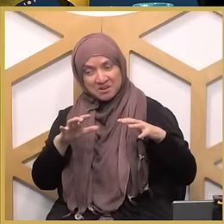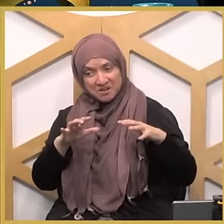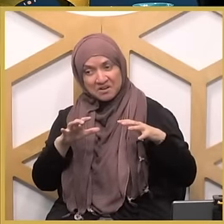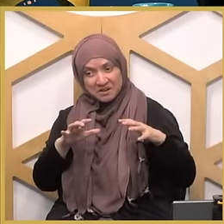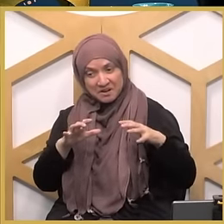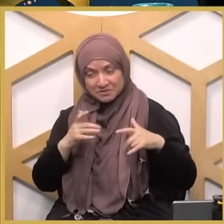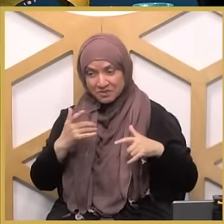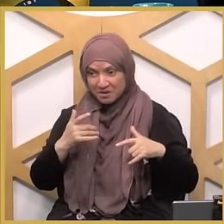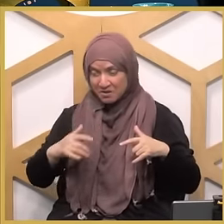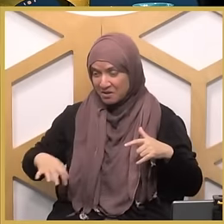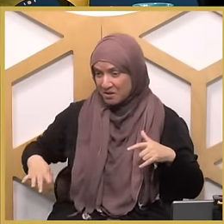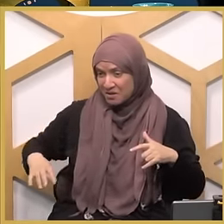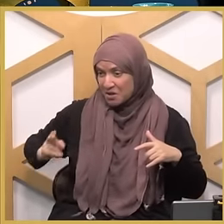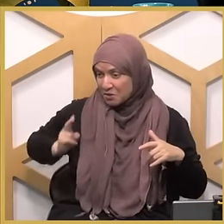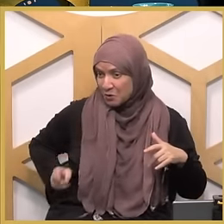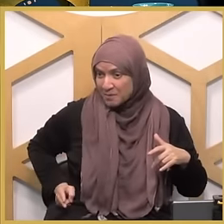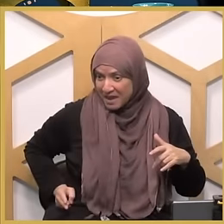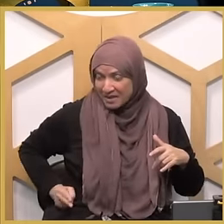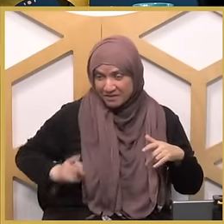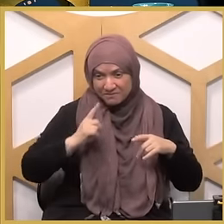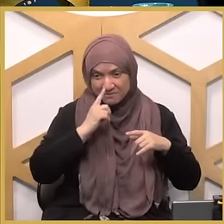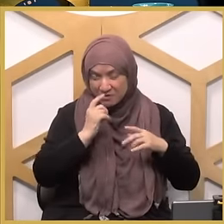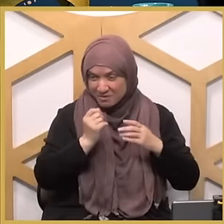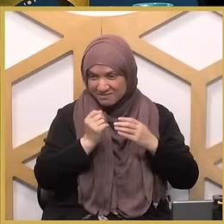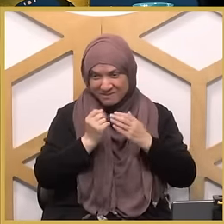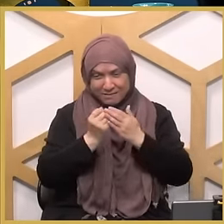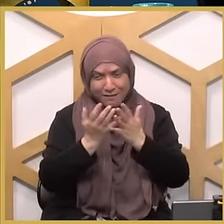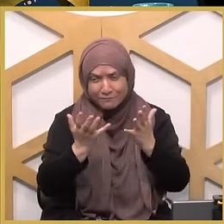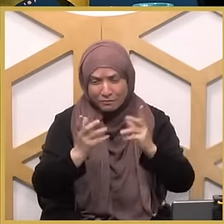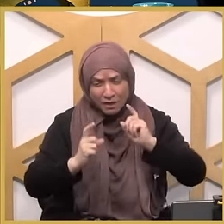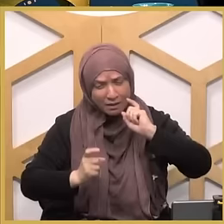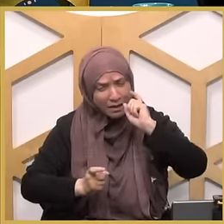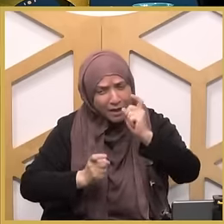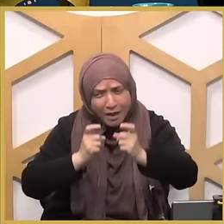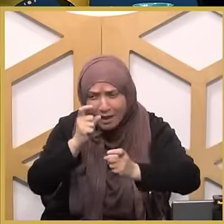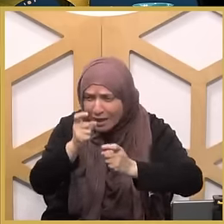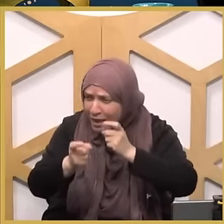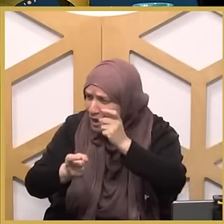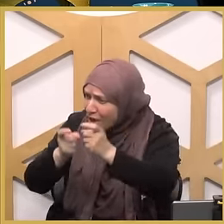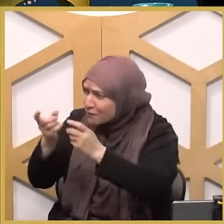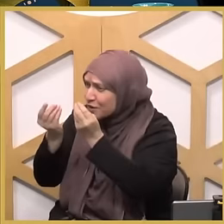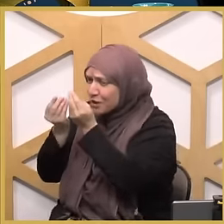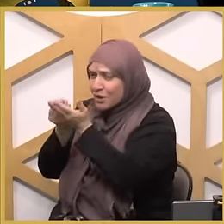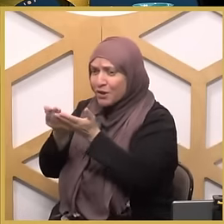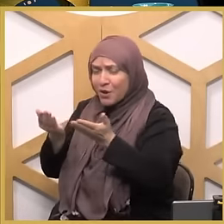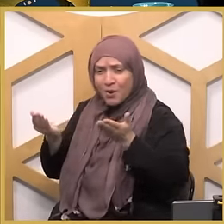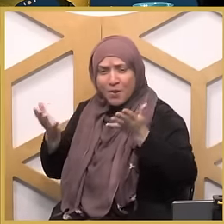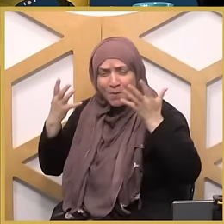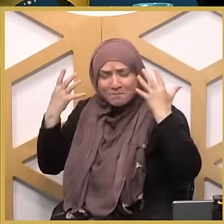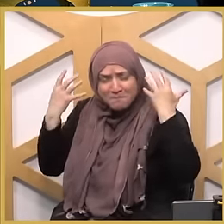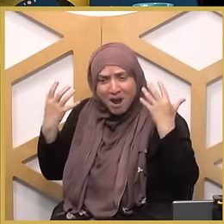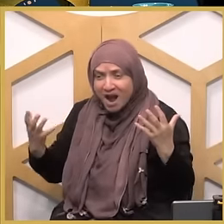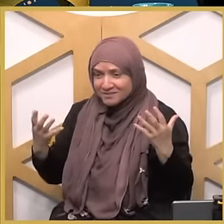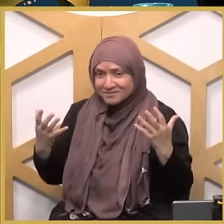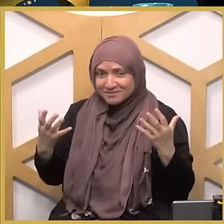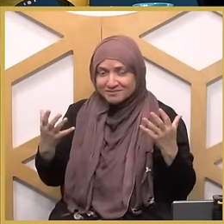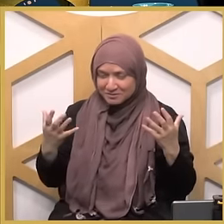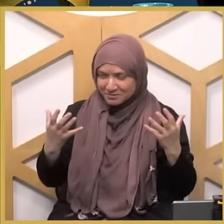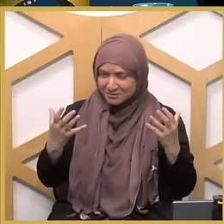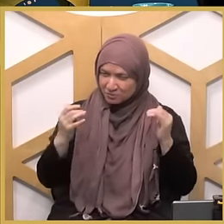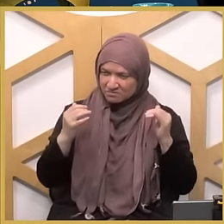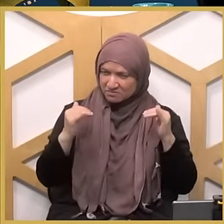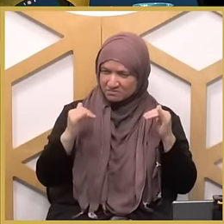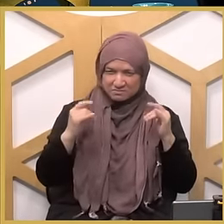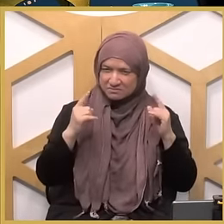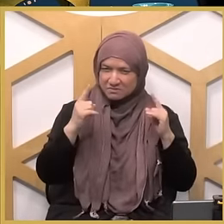Like, is this really about Allah subhanahu wa ta'ala for you? Or is it about the sweetness of that here? Because guess what? Good behavior